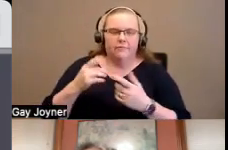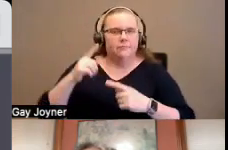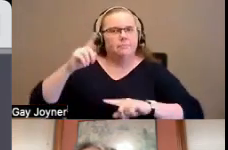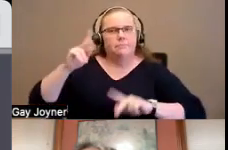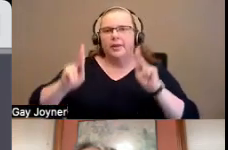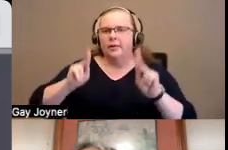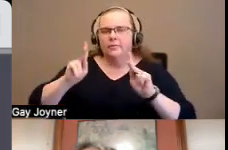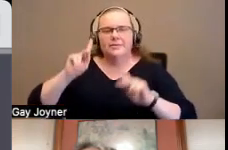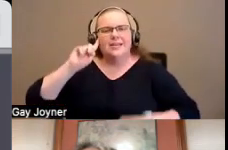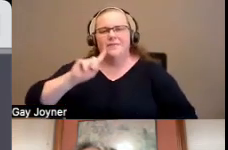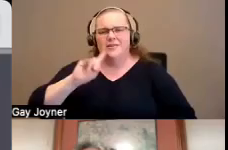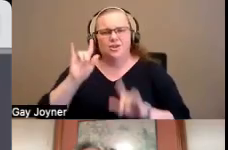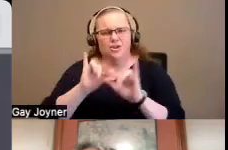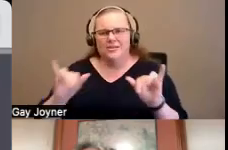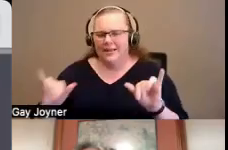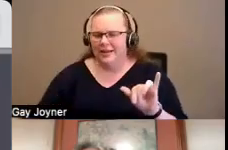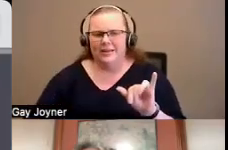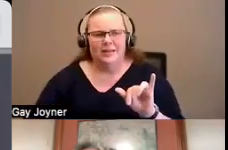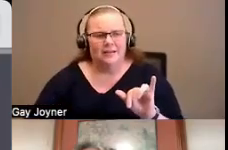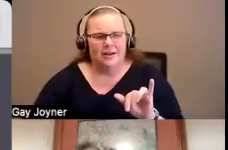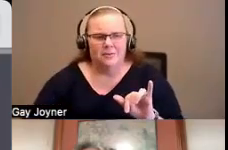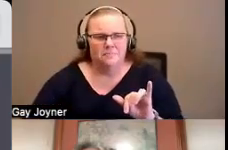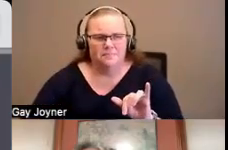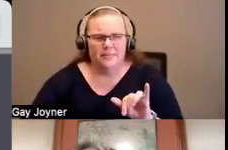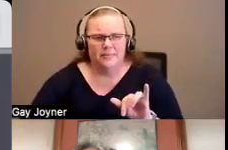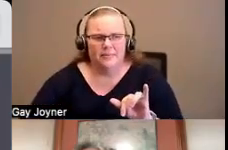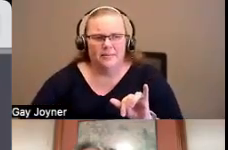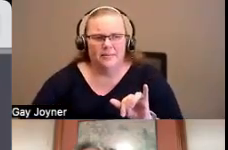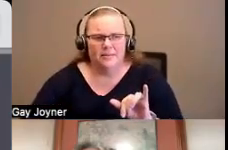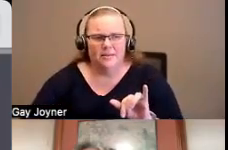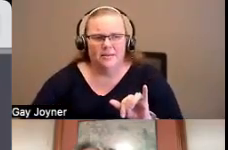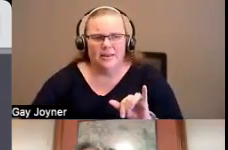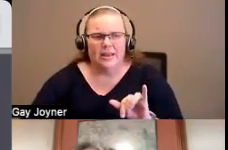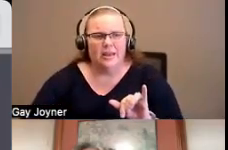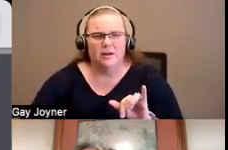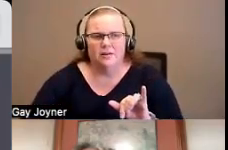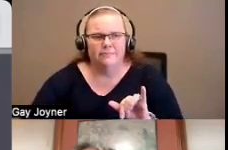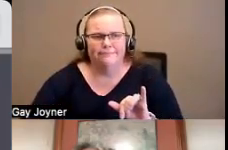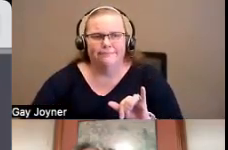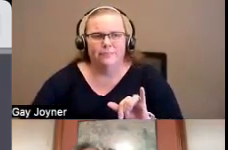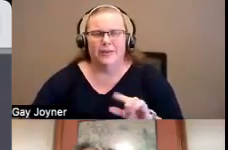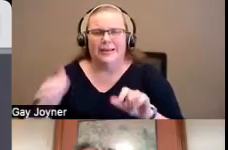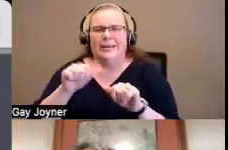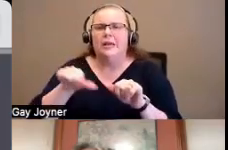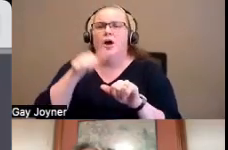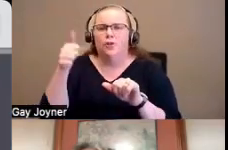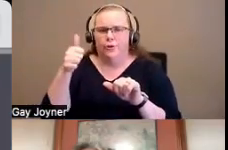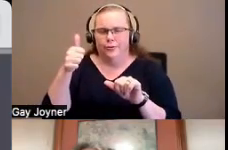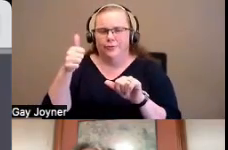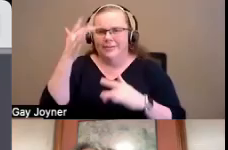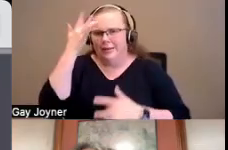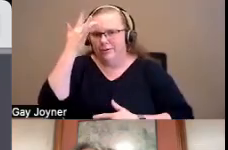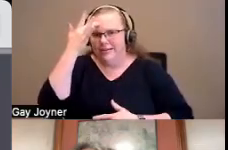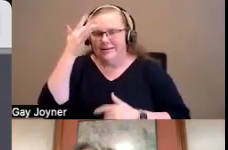have deafness is just like um, any any